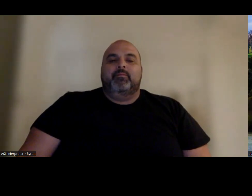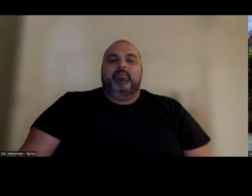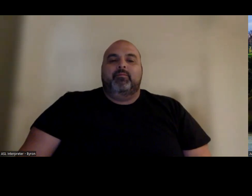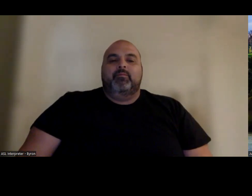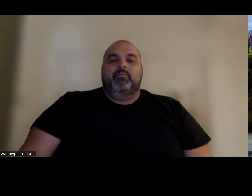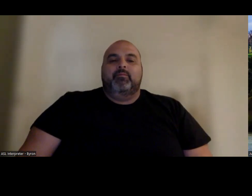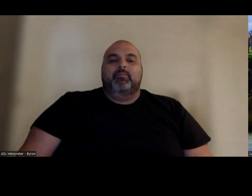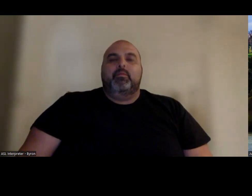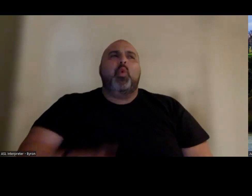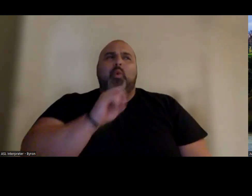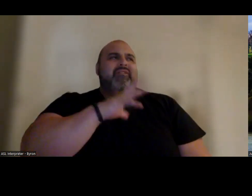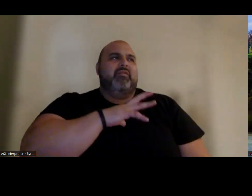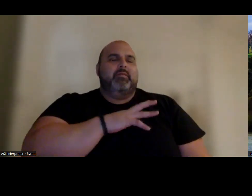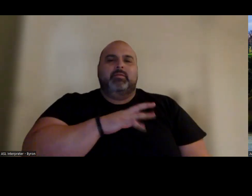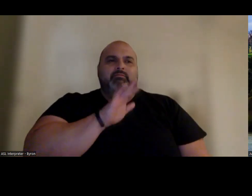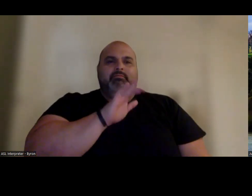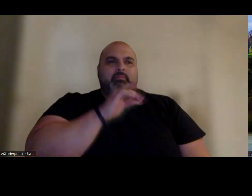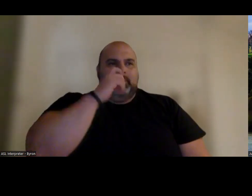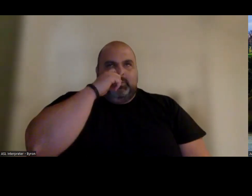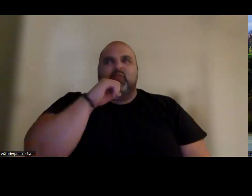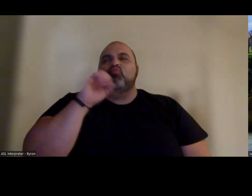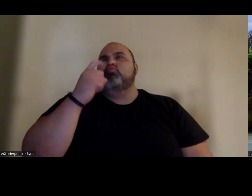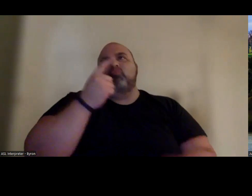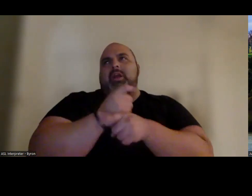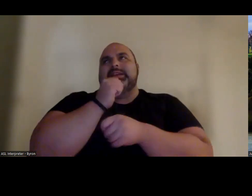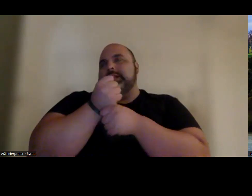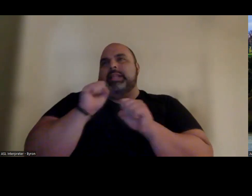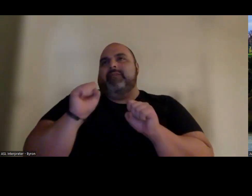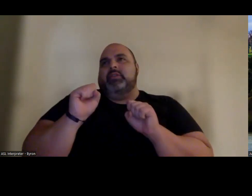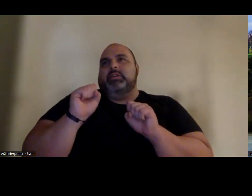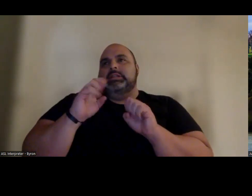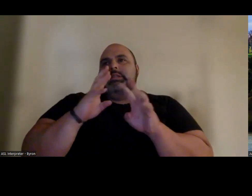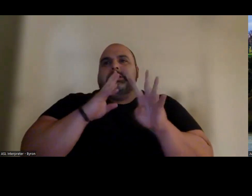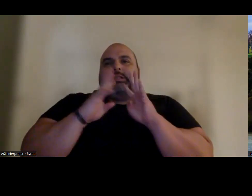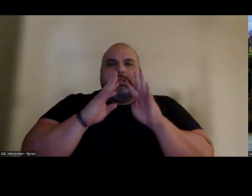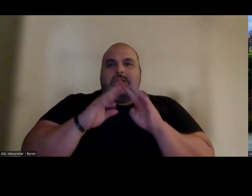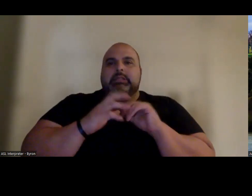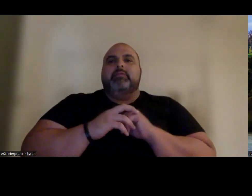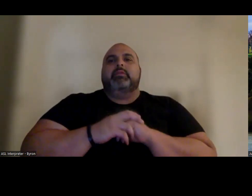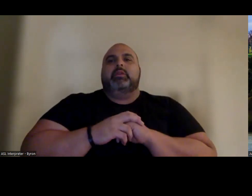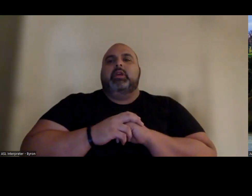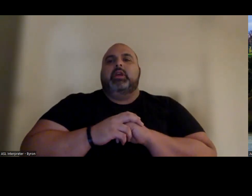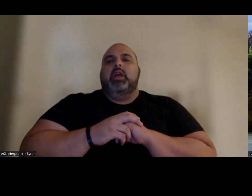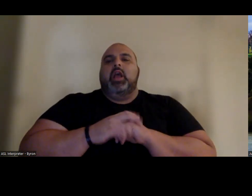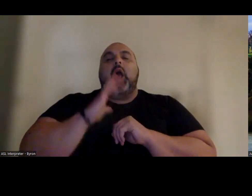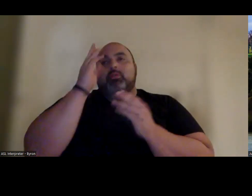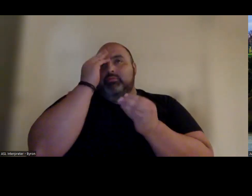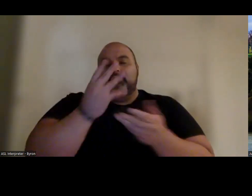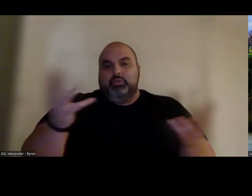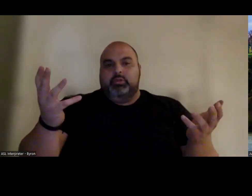Okay, Nancy. Yeah, it's not really safe for me to disclose a whole lot. I can just say that